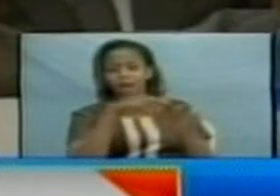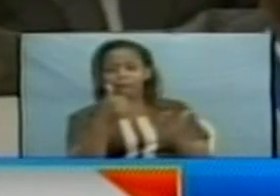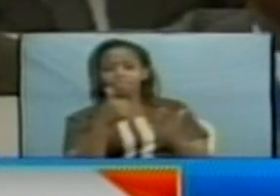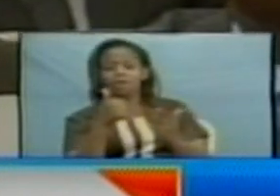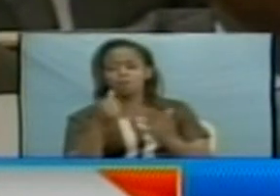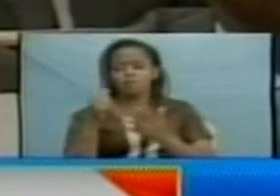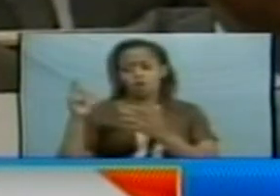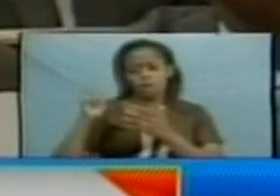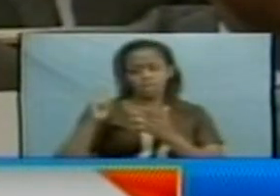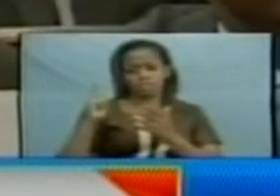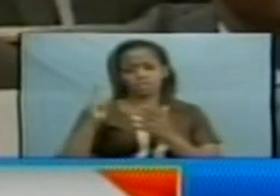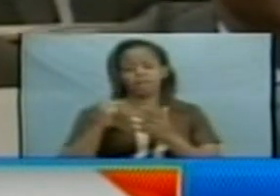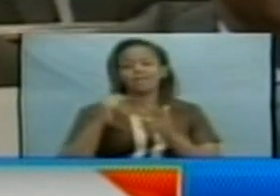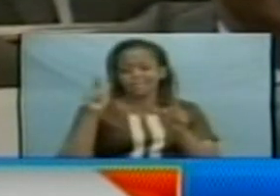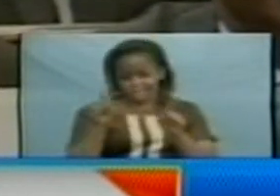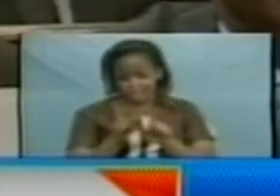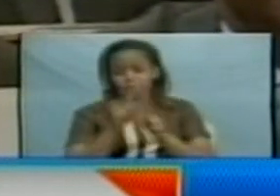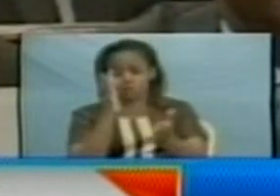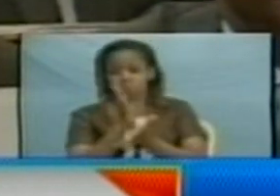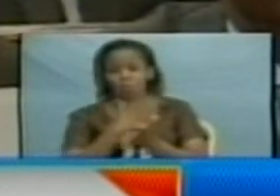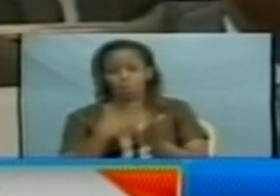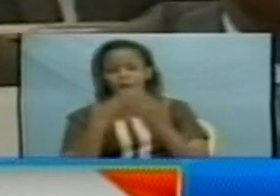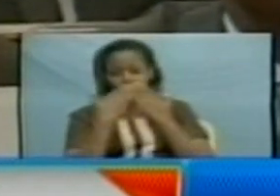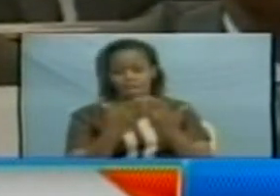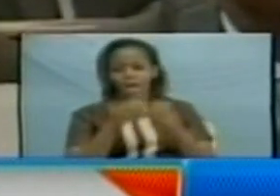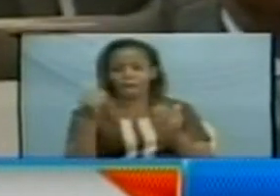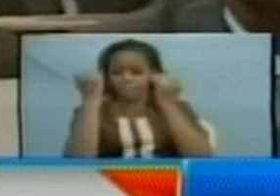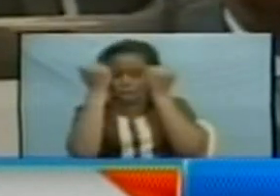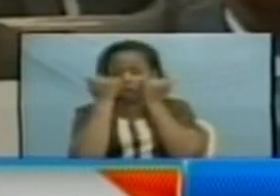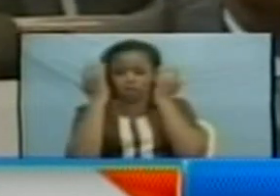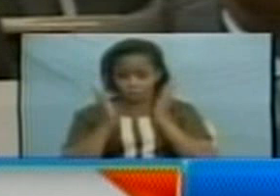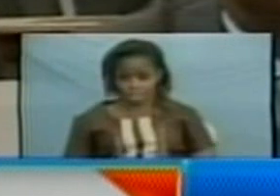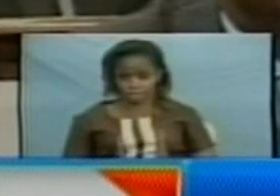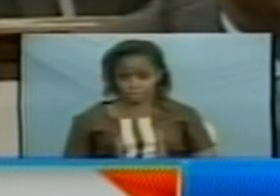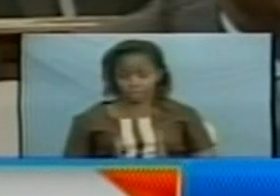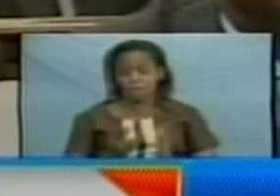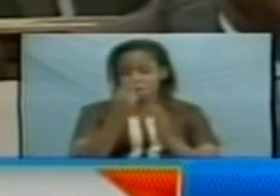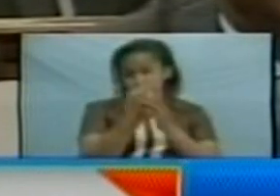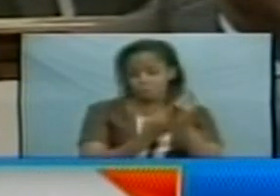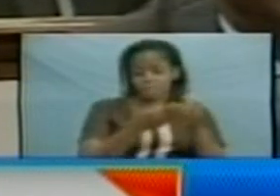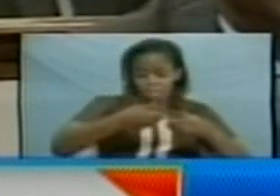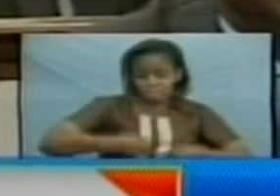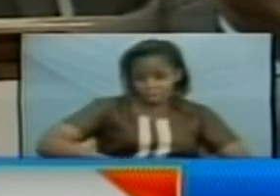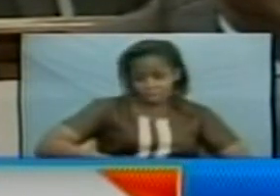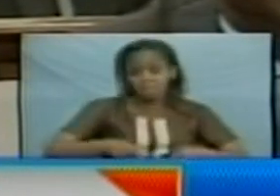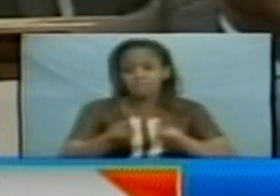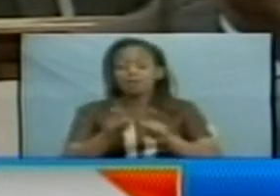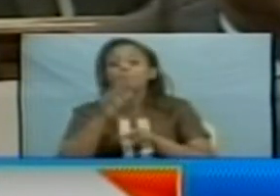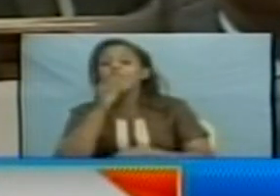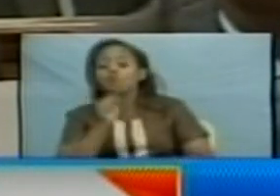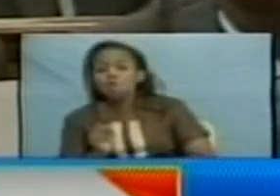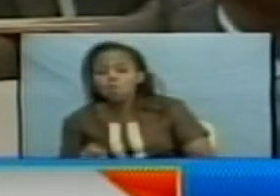but let me also thank my colleagues at the bar, both young and old, who I